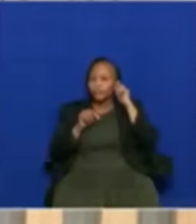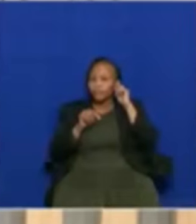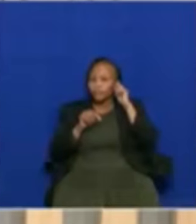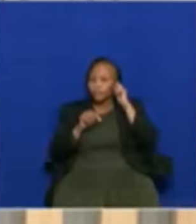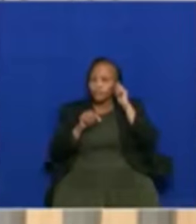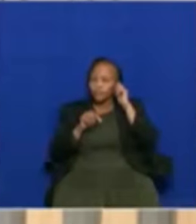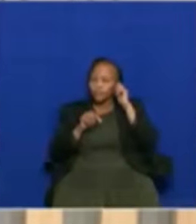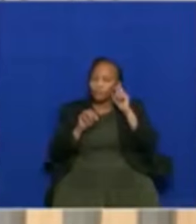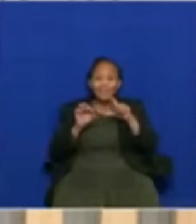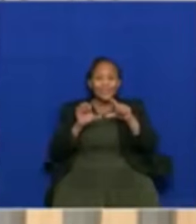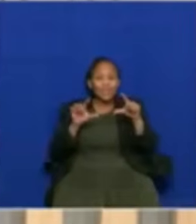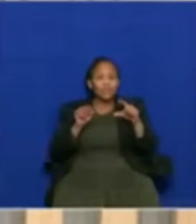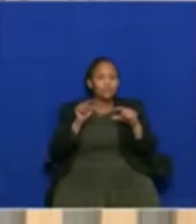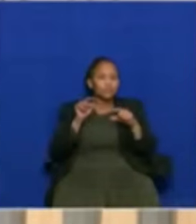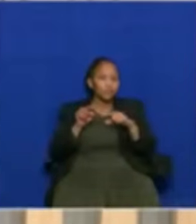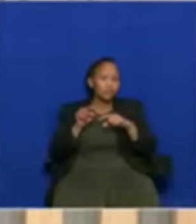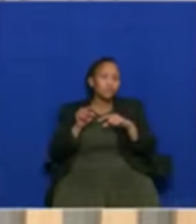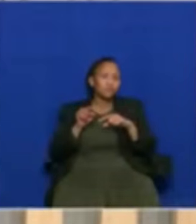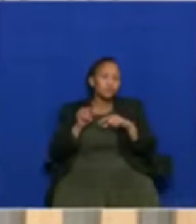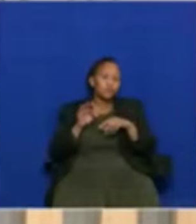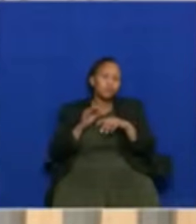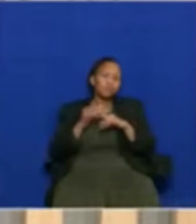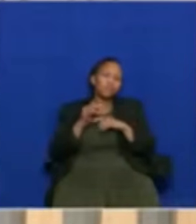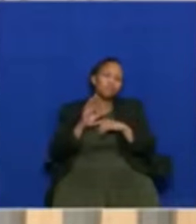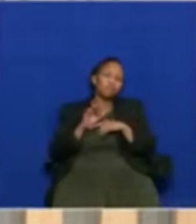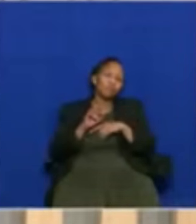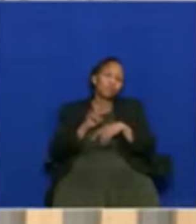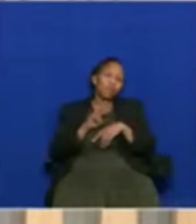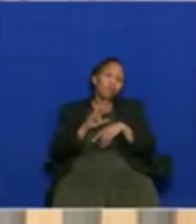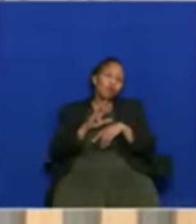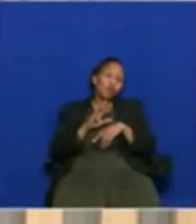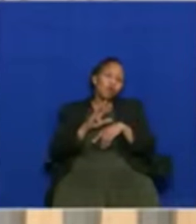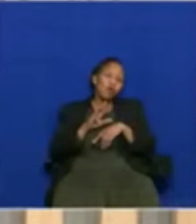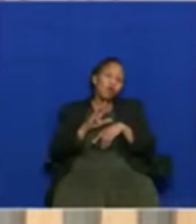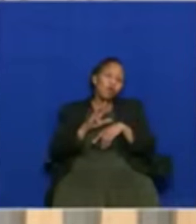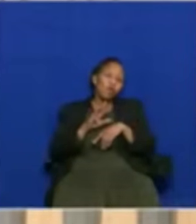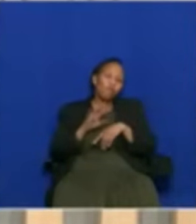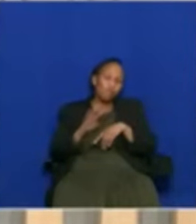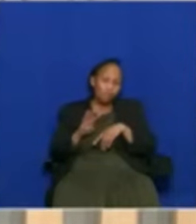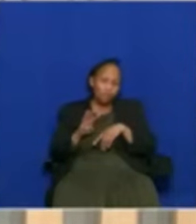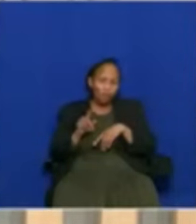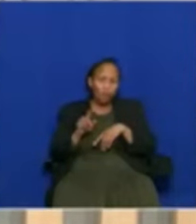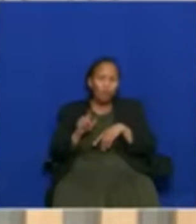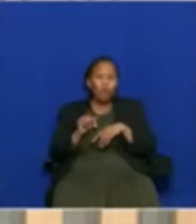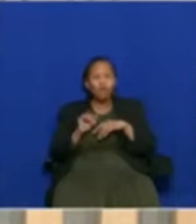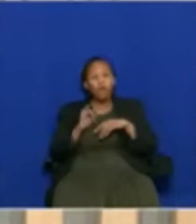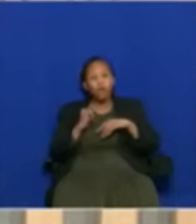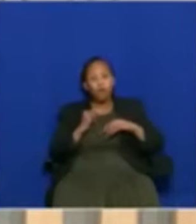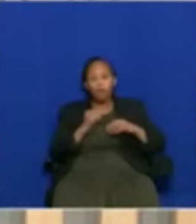at 2954 in the judgment. The judgment has got the High Court case and the Match Court case, the